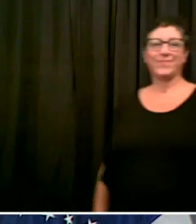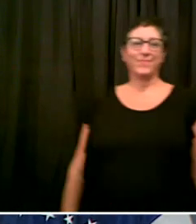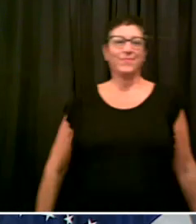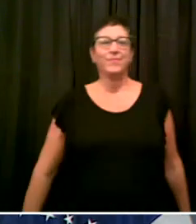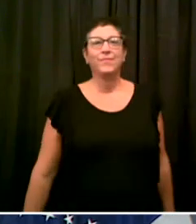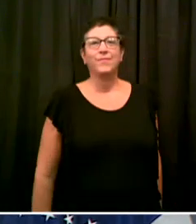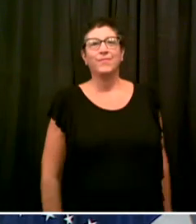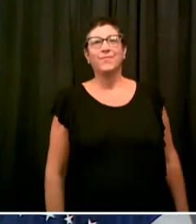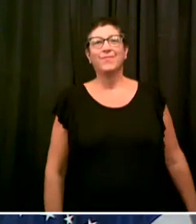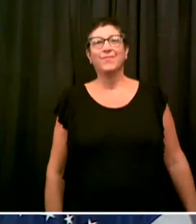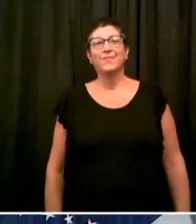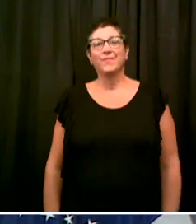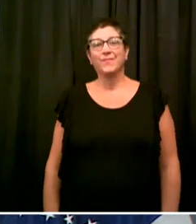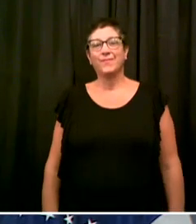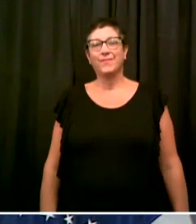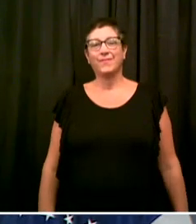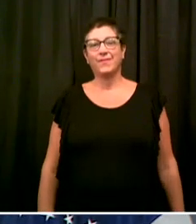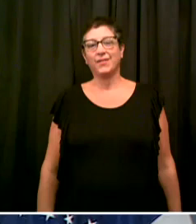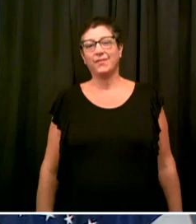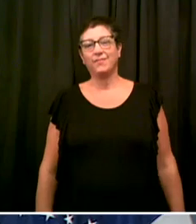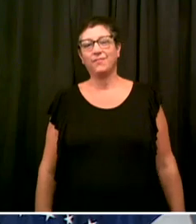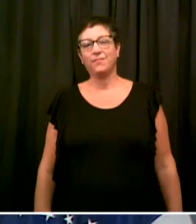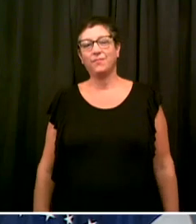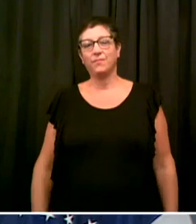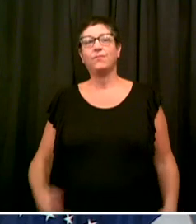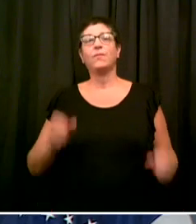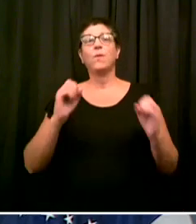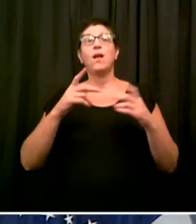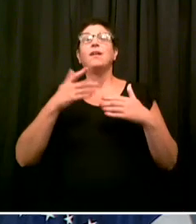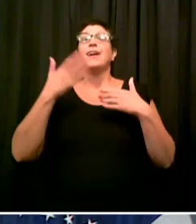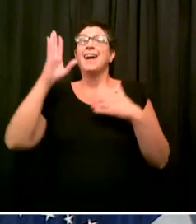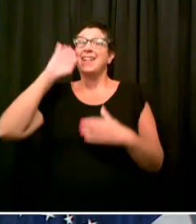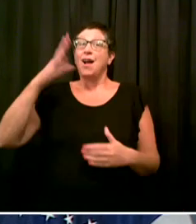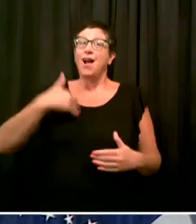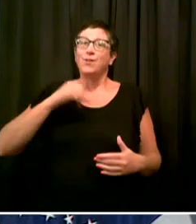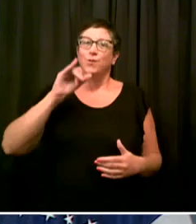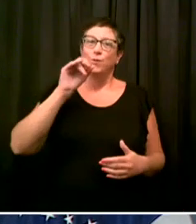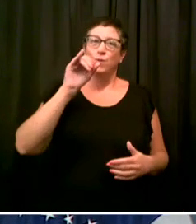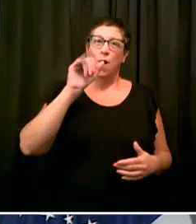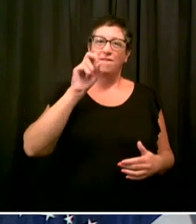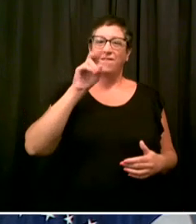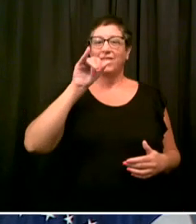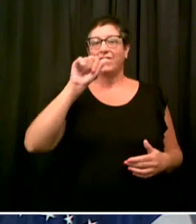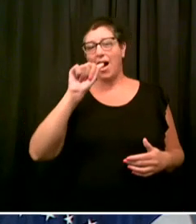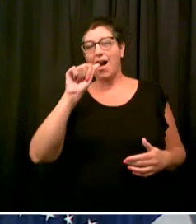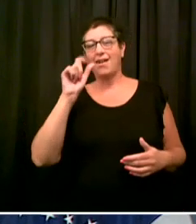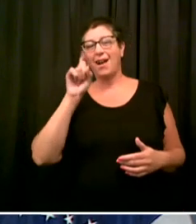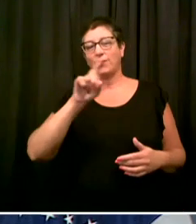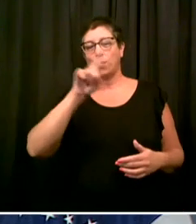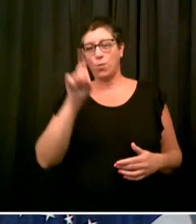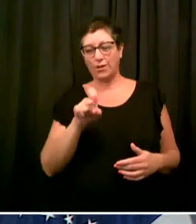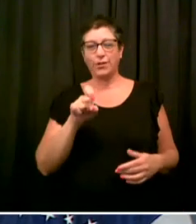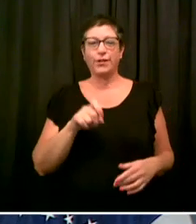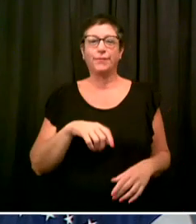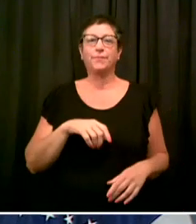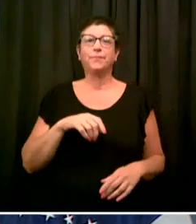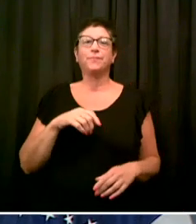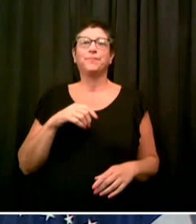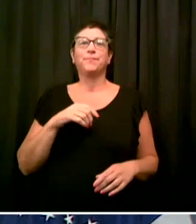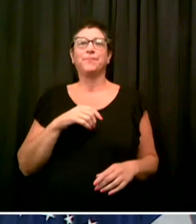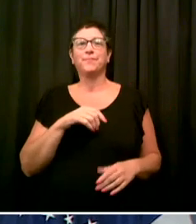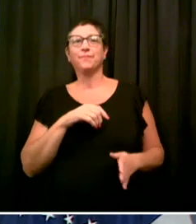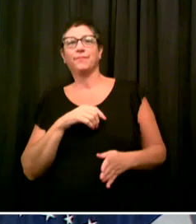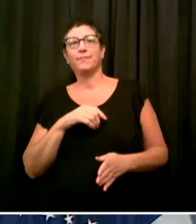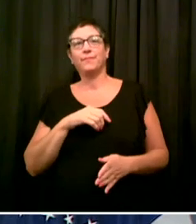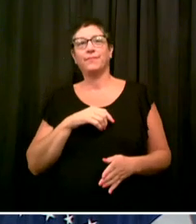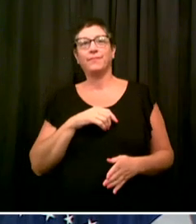Sorry, continue your second question. Okay, sorry about that, Gloria. Go ahead. Thank you. I want to ask about another part of the